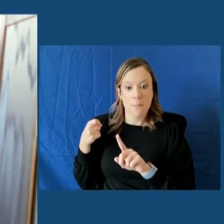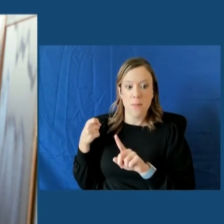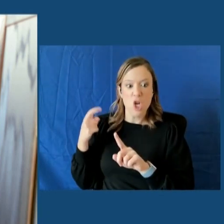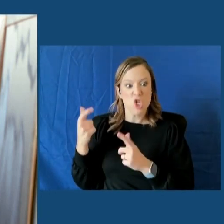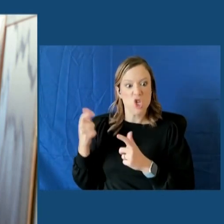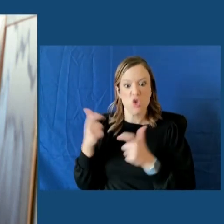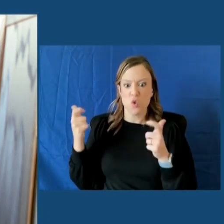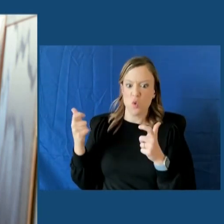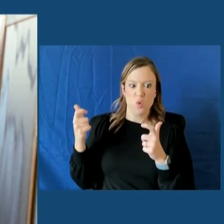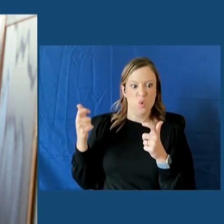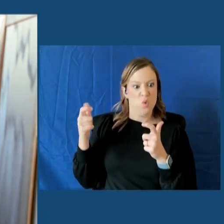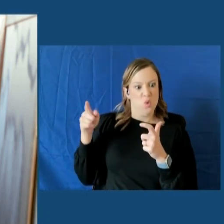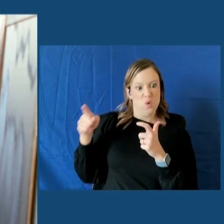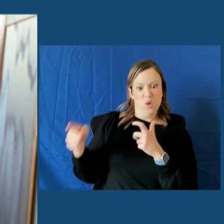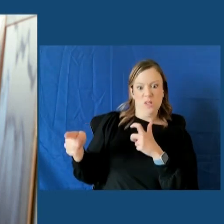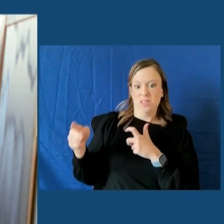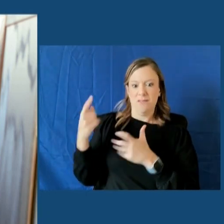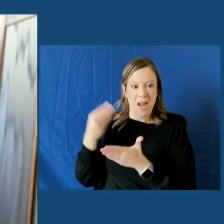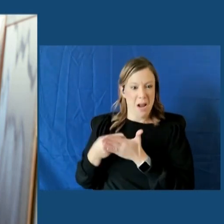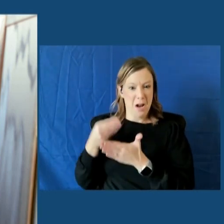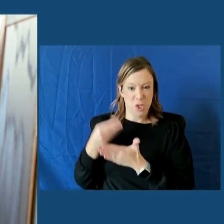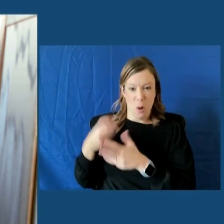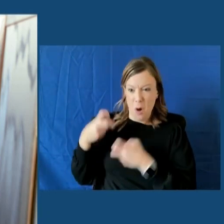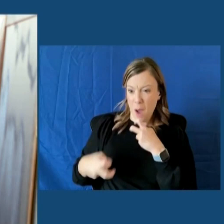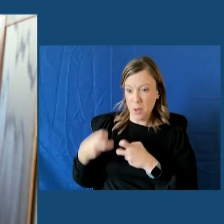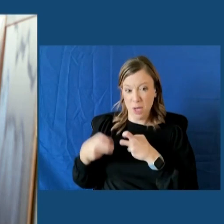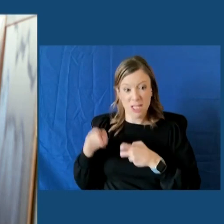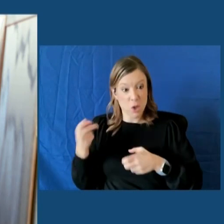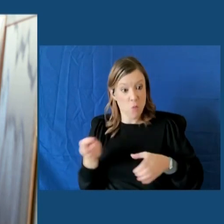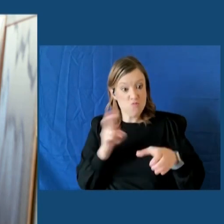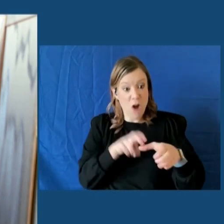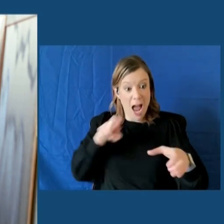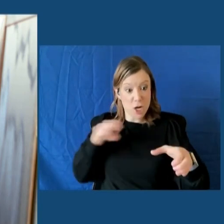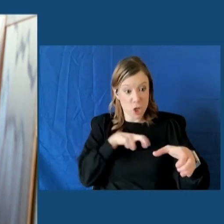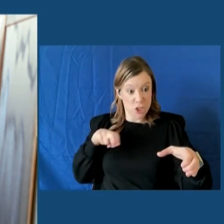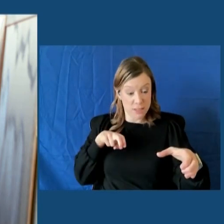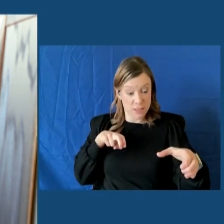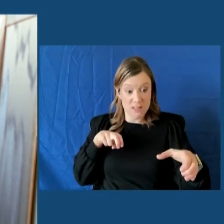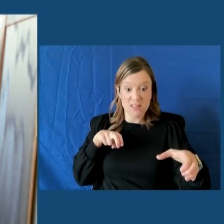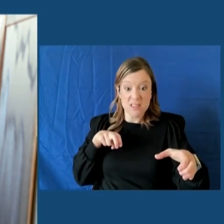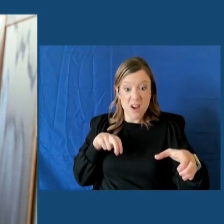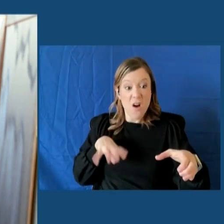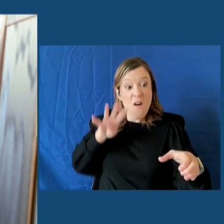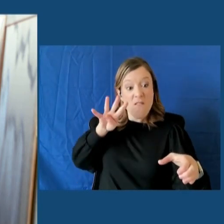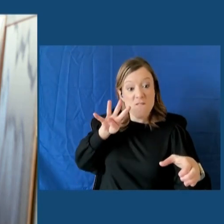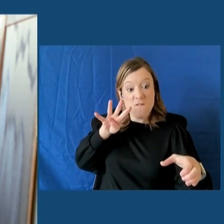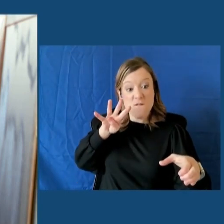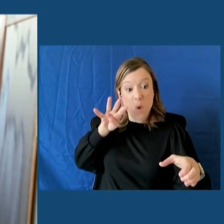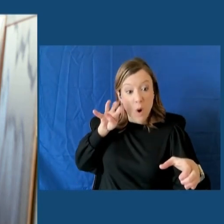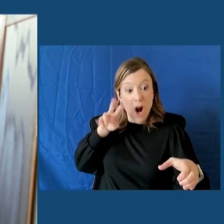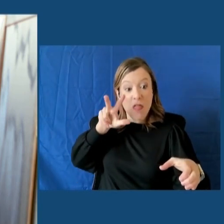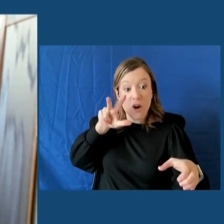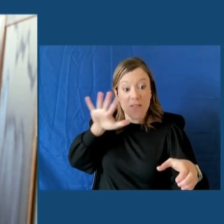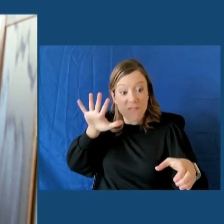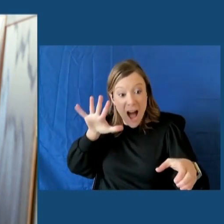region, while ridership grew by 435 million new riders.